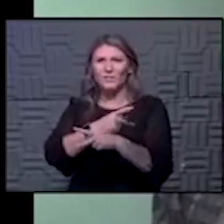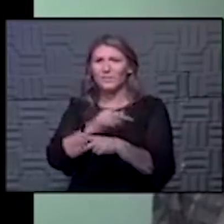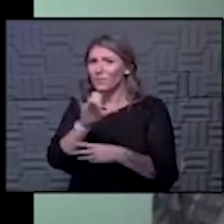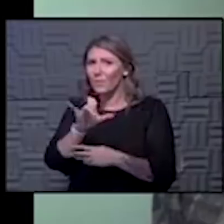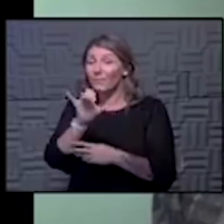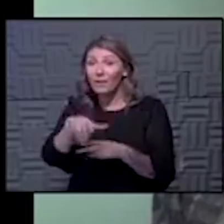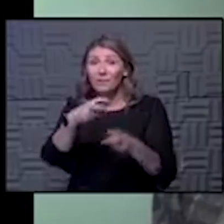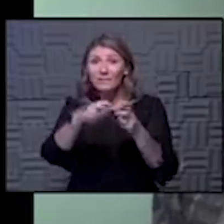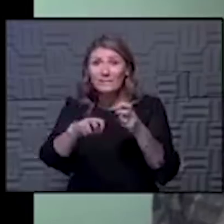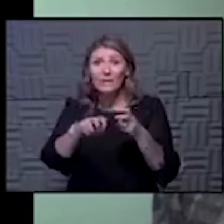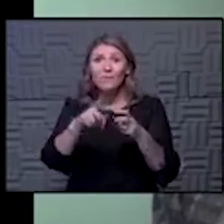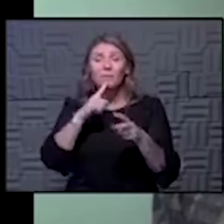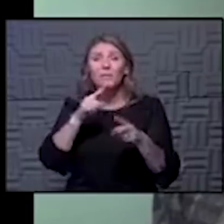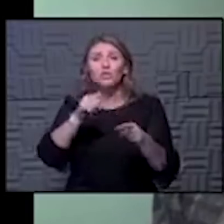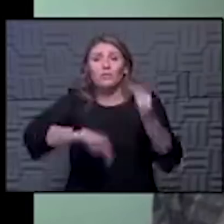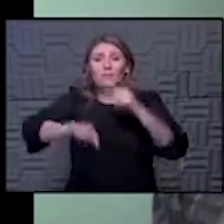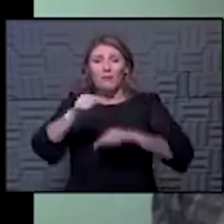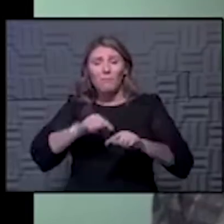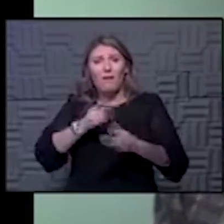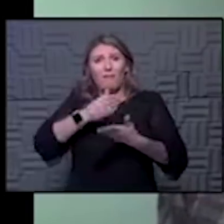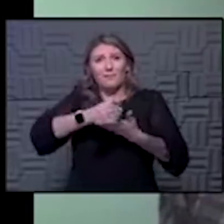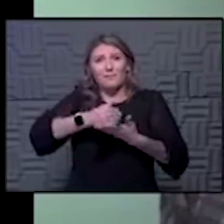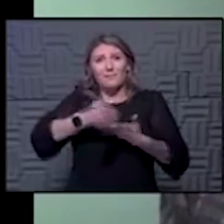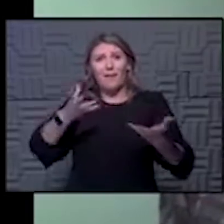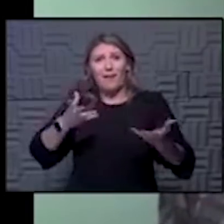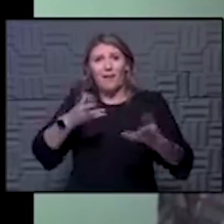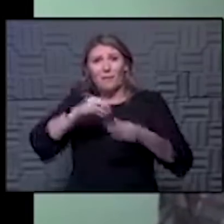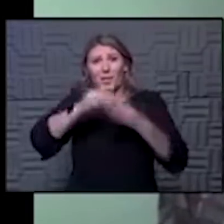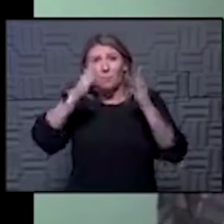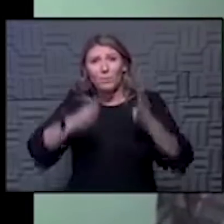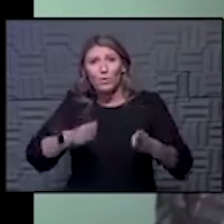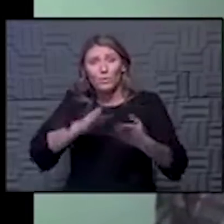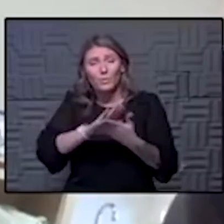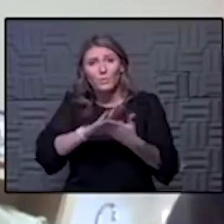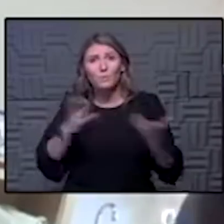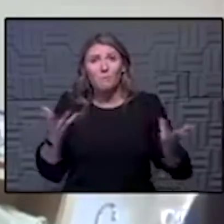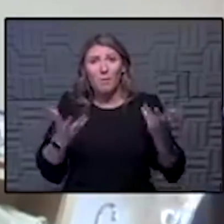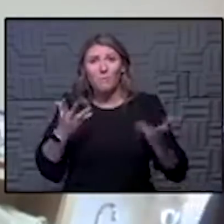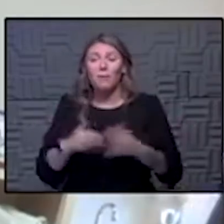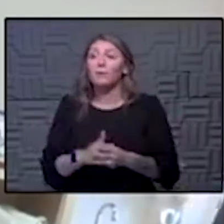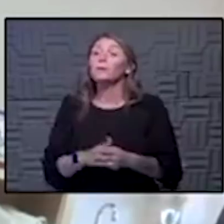you have to scale back in person, I'm afraid. So final thoughts today, Garold?